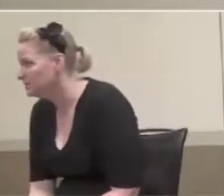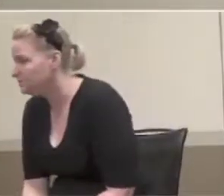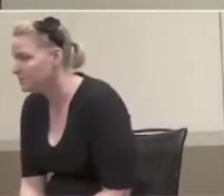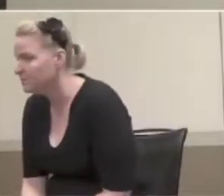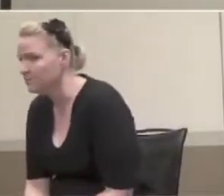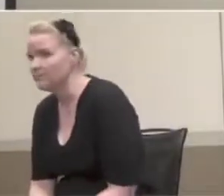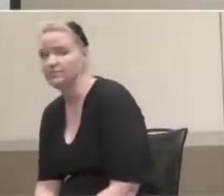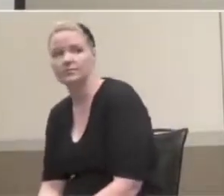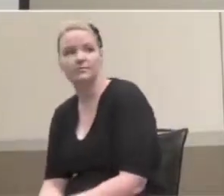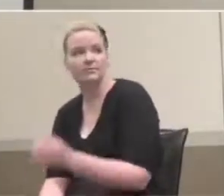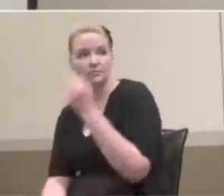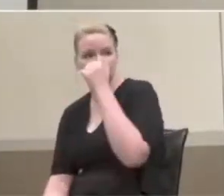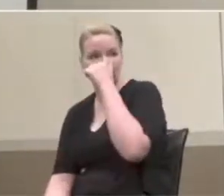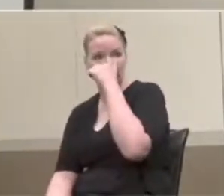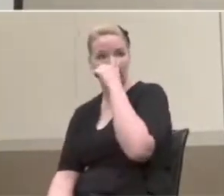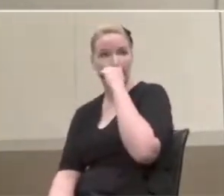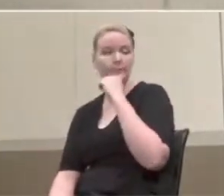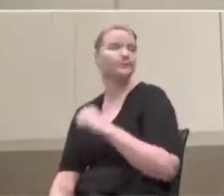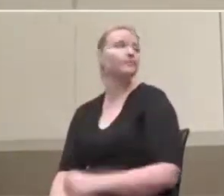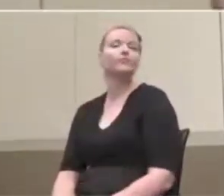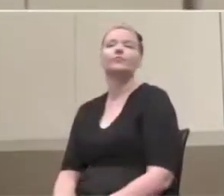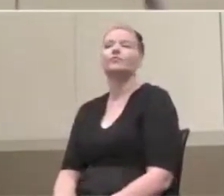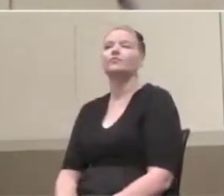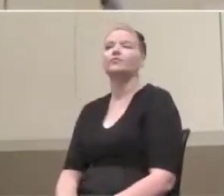Okay. So,